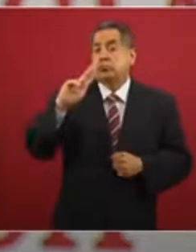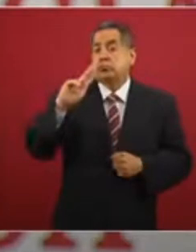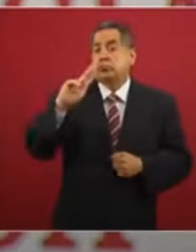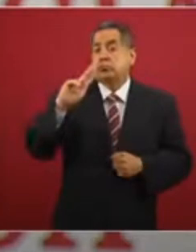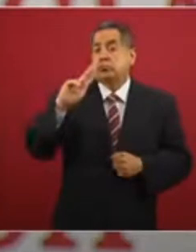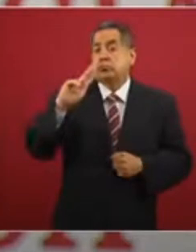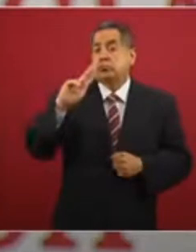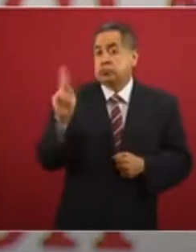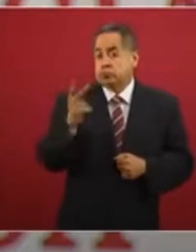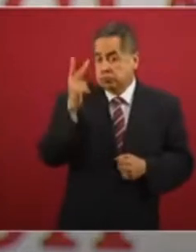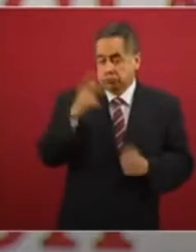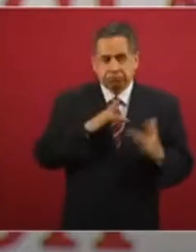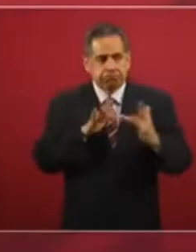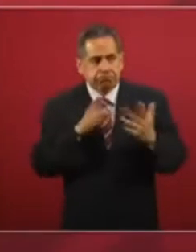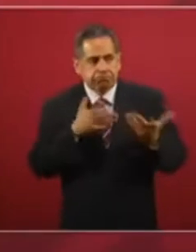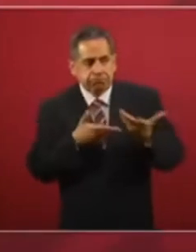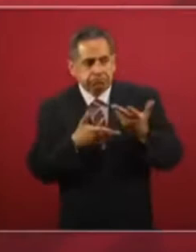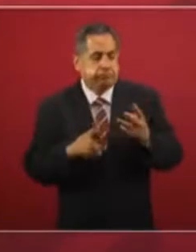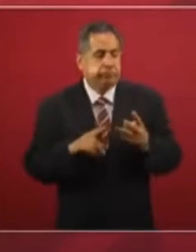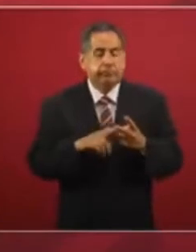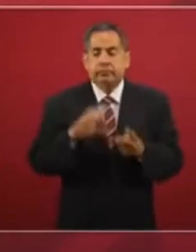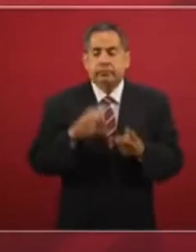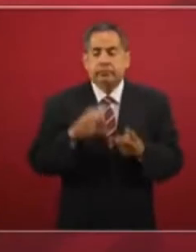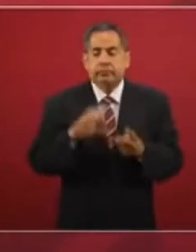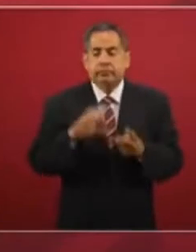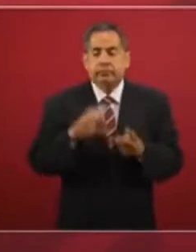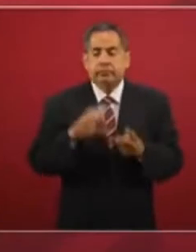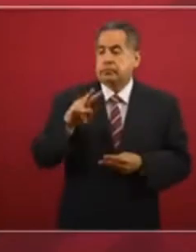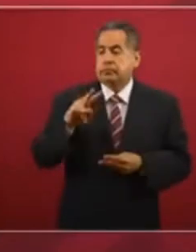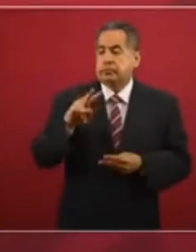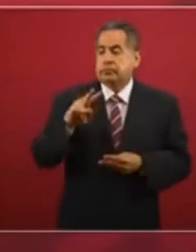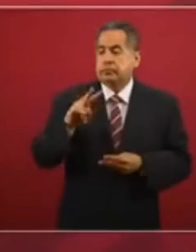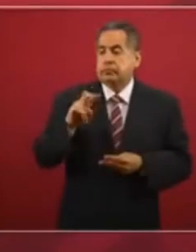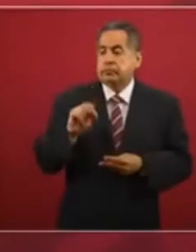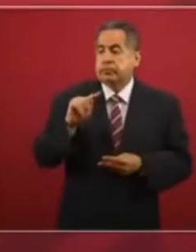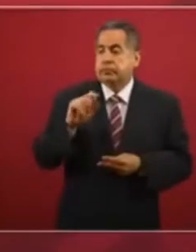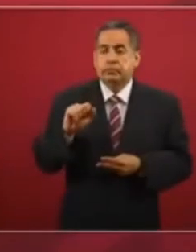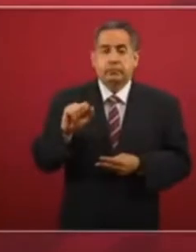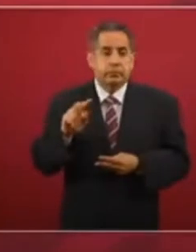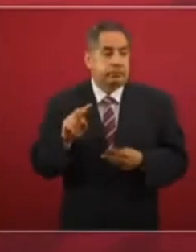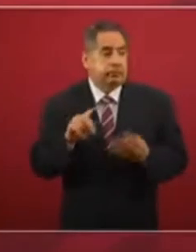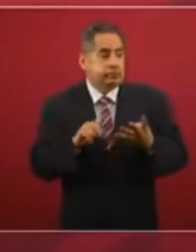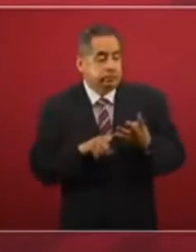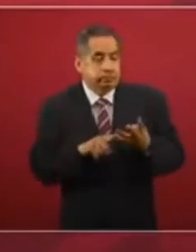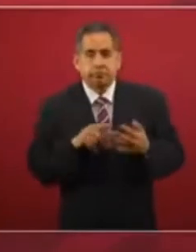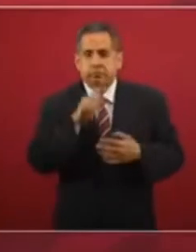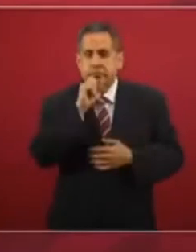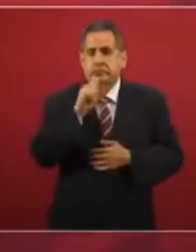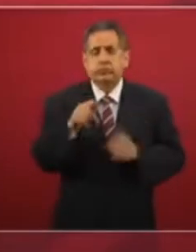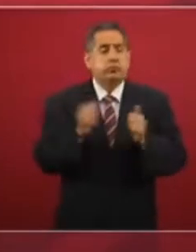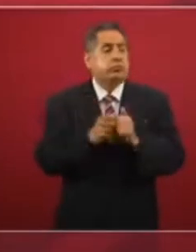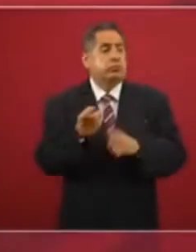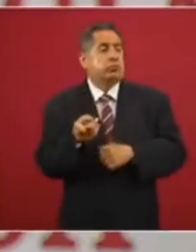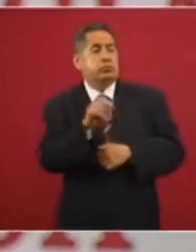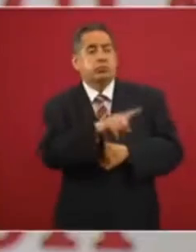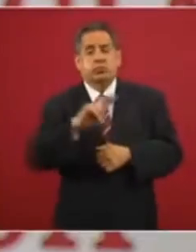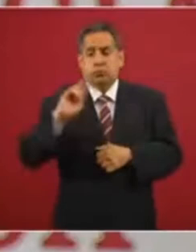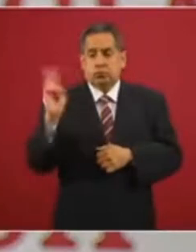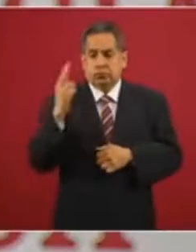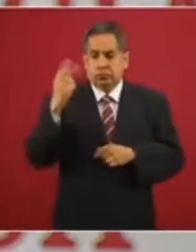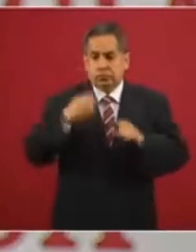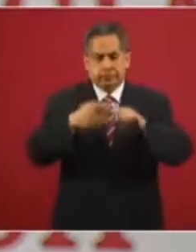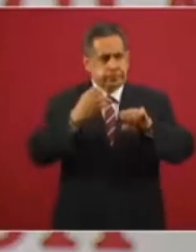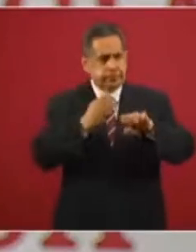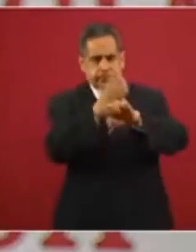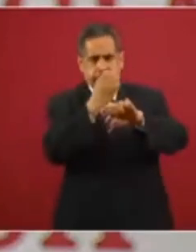one, I already forgot it. El CIMVESTAT. CIMVESTAT. También con las universidades de varios estados